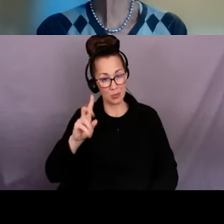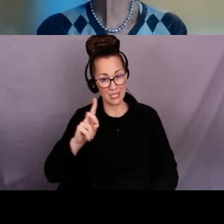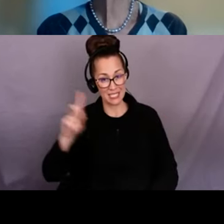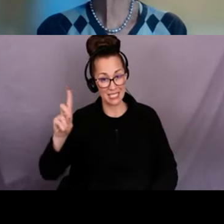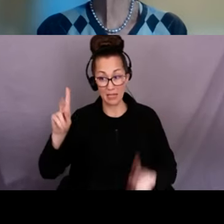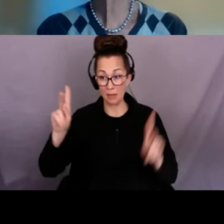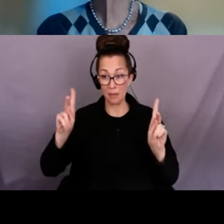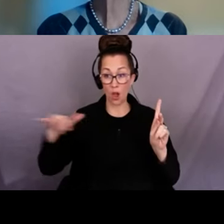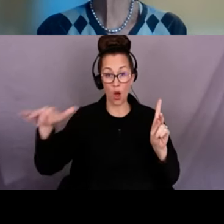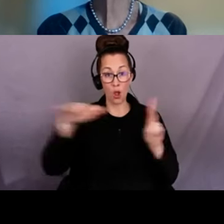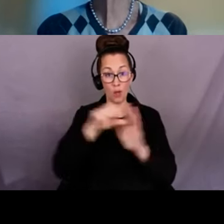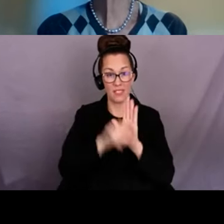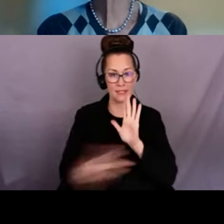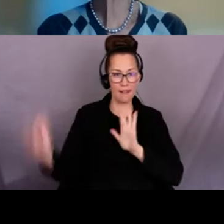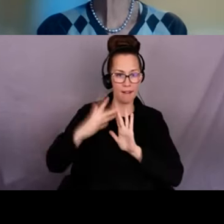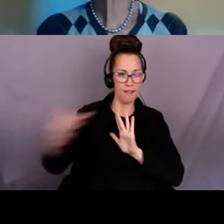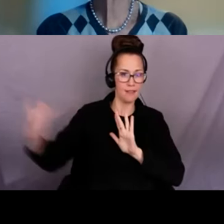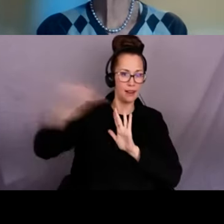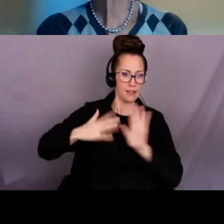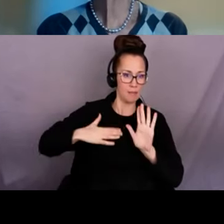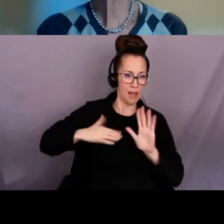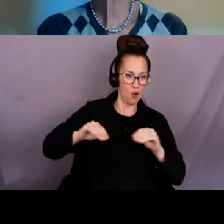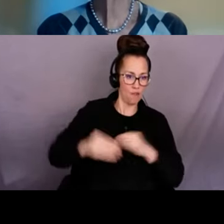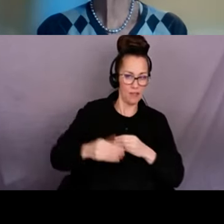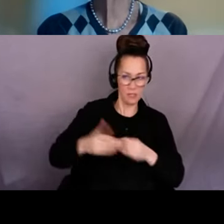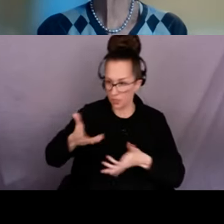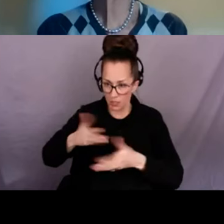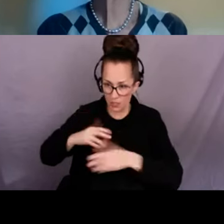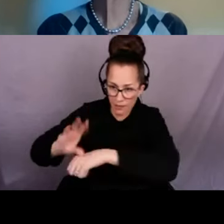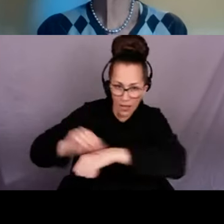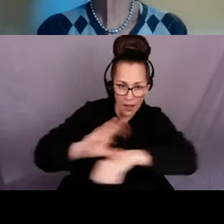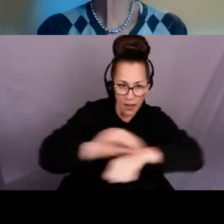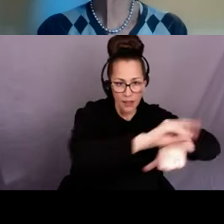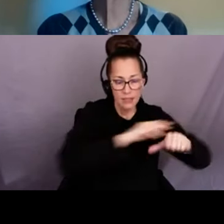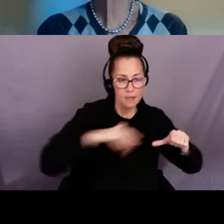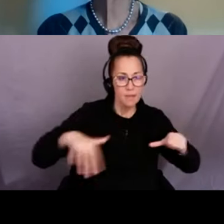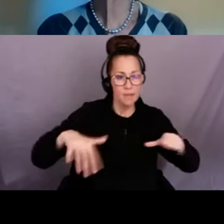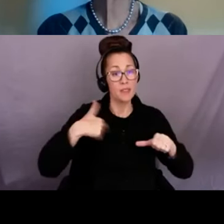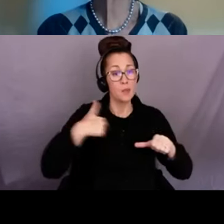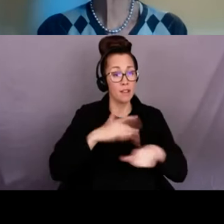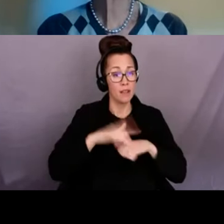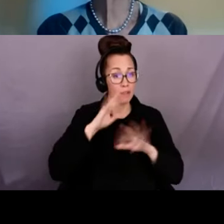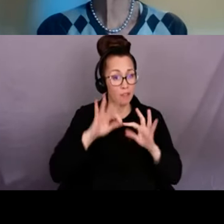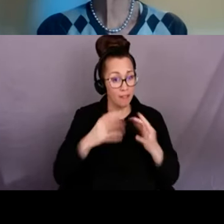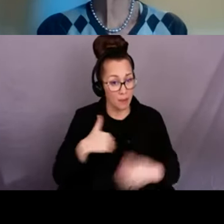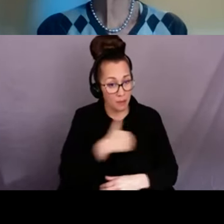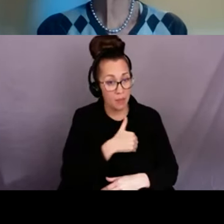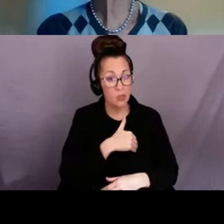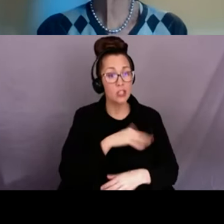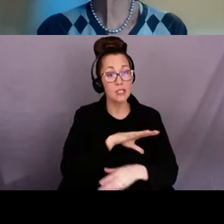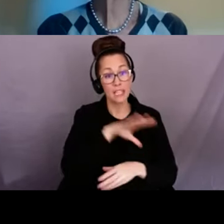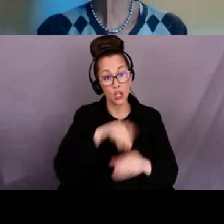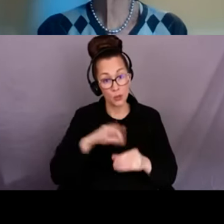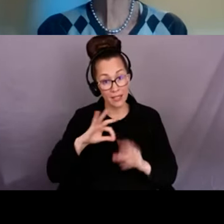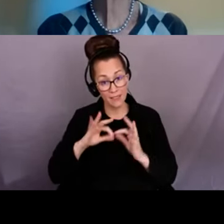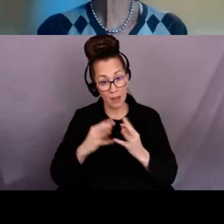state contacting us. Obviously, we are always available to family members, including family members